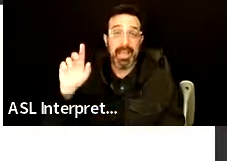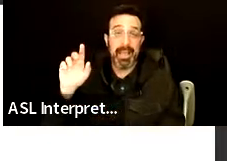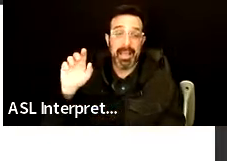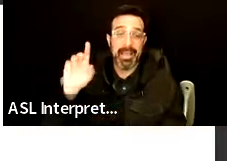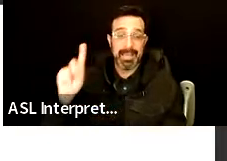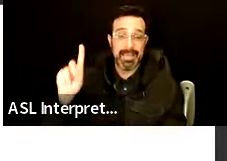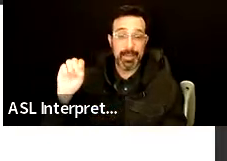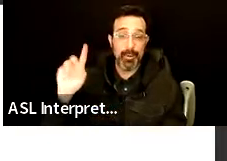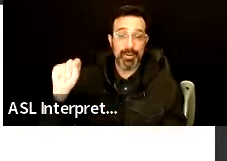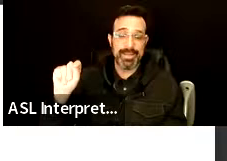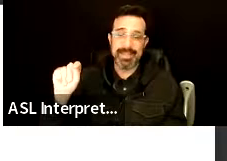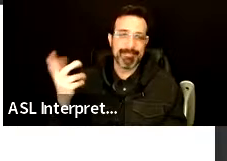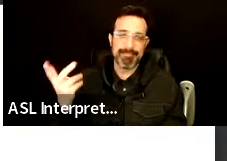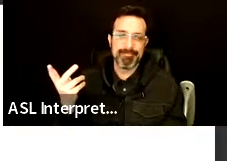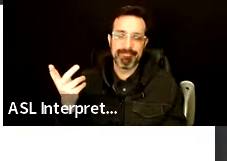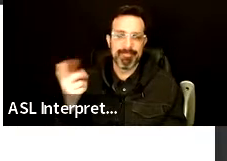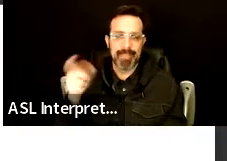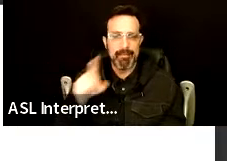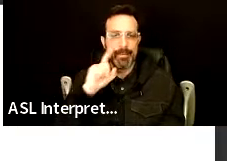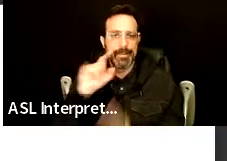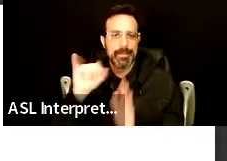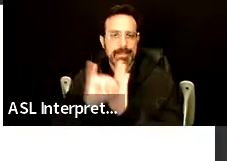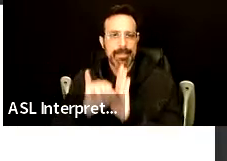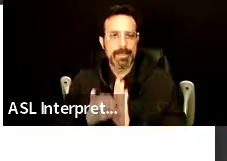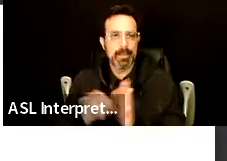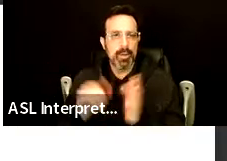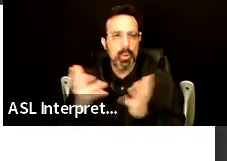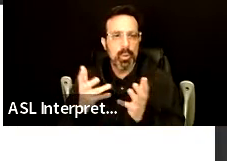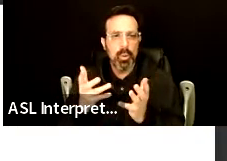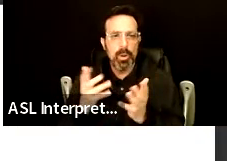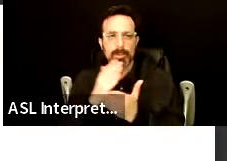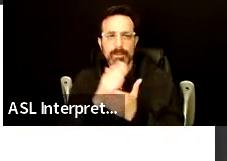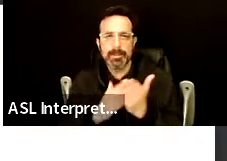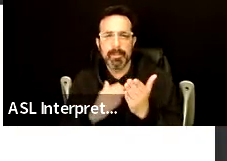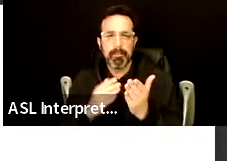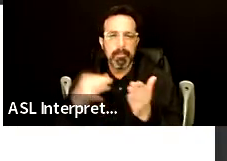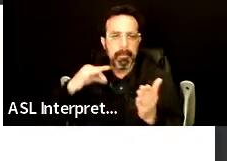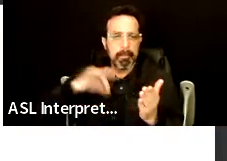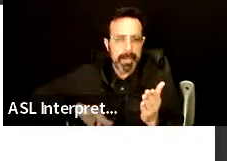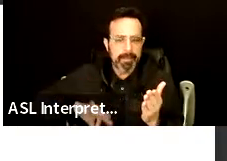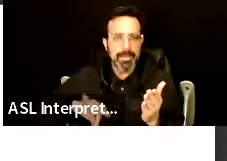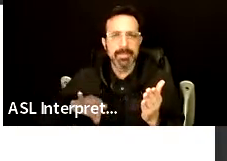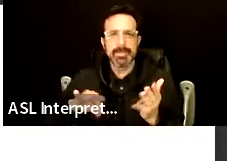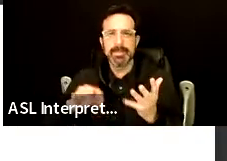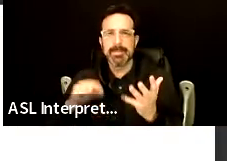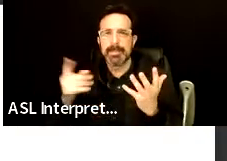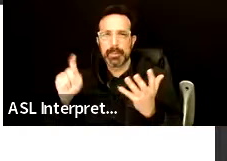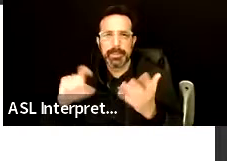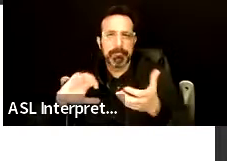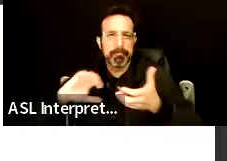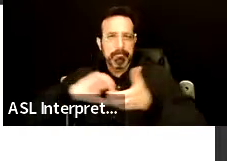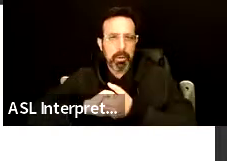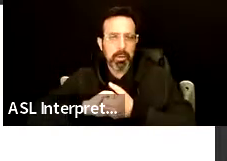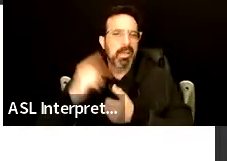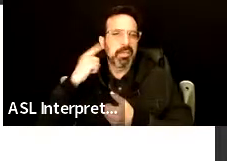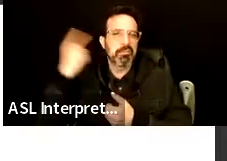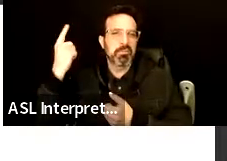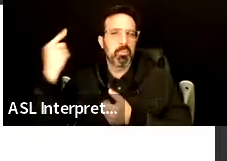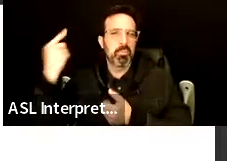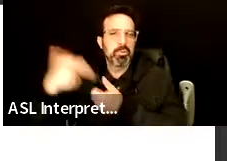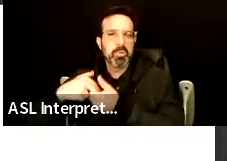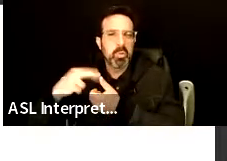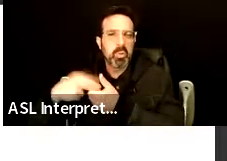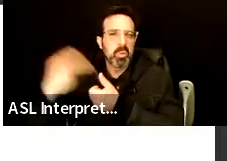So it's really identifying what are some of those benefits where we would need partners to put those into